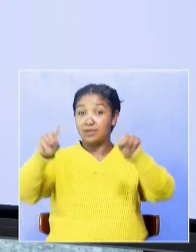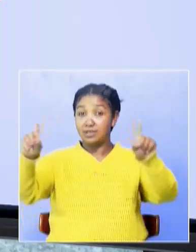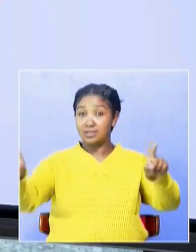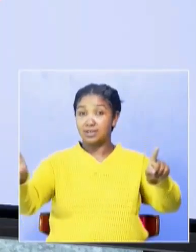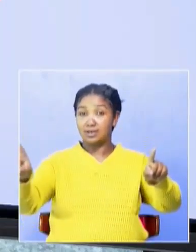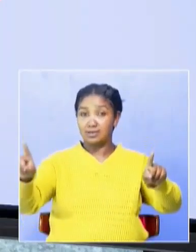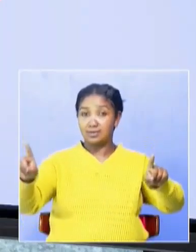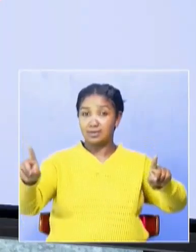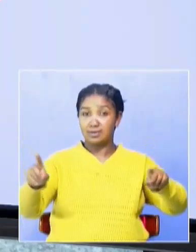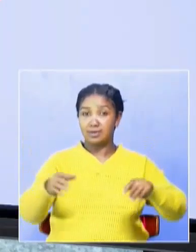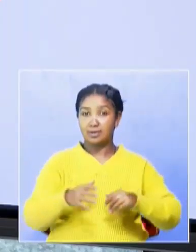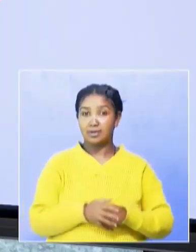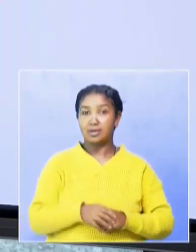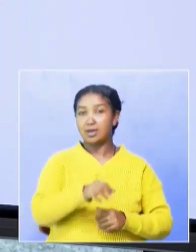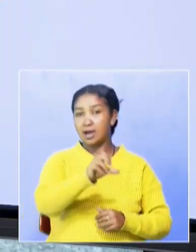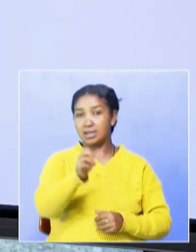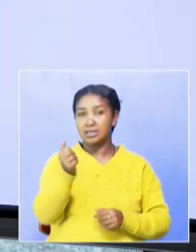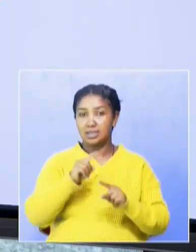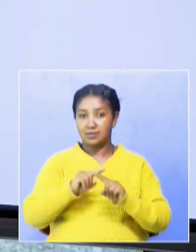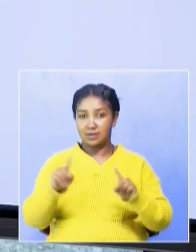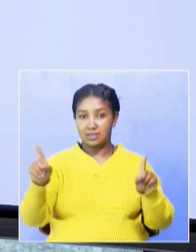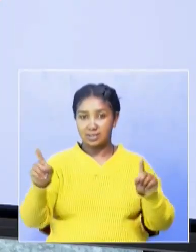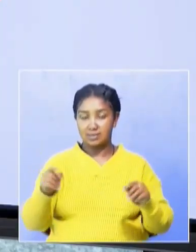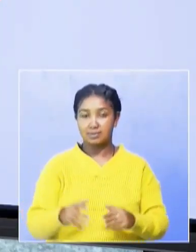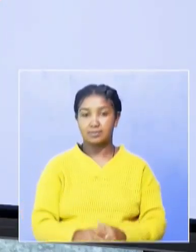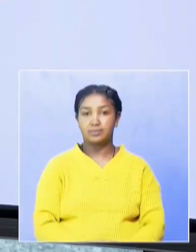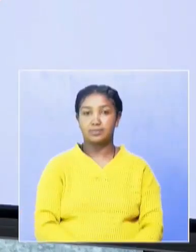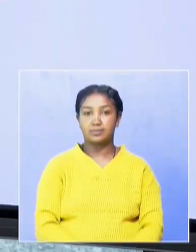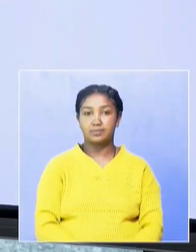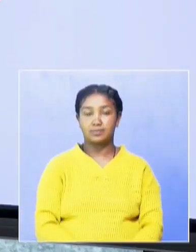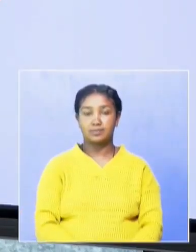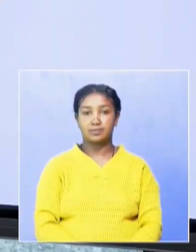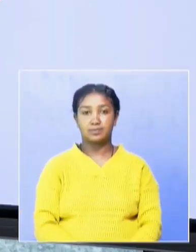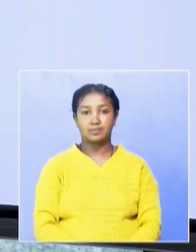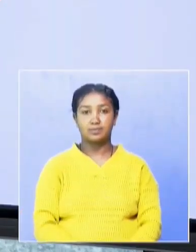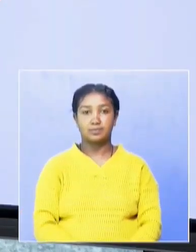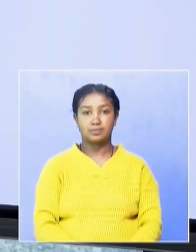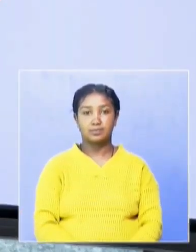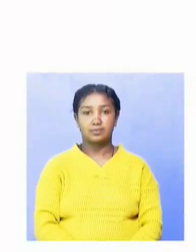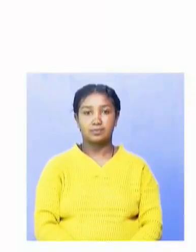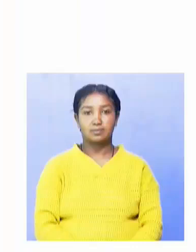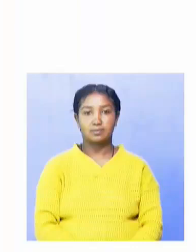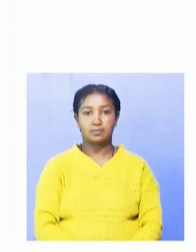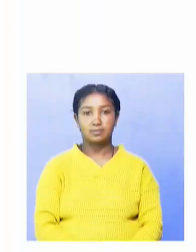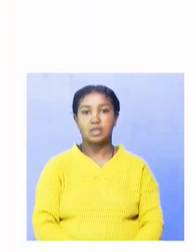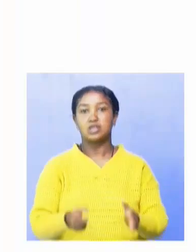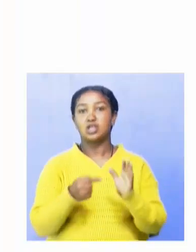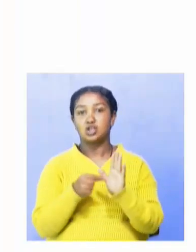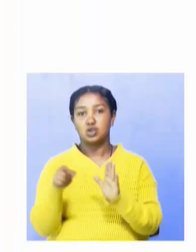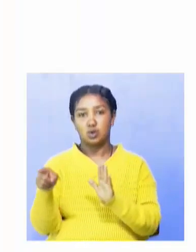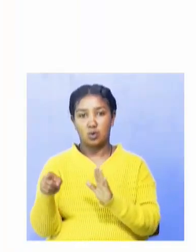here. Another difference action here. This shows